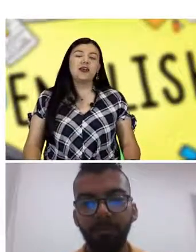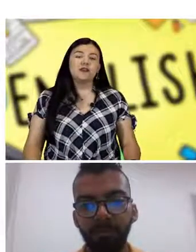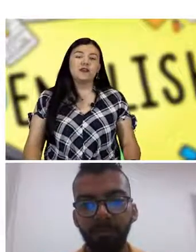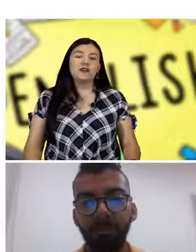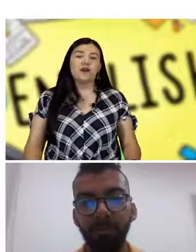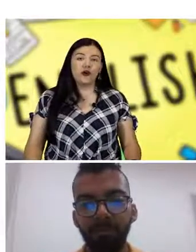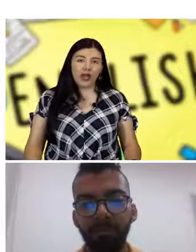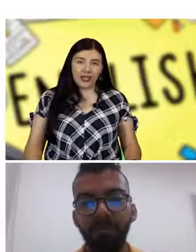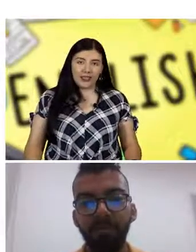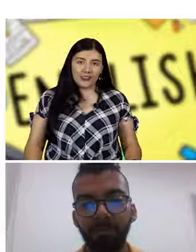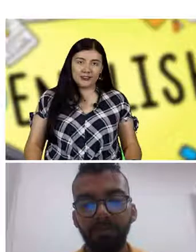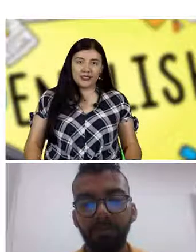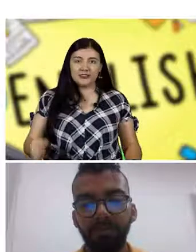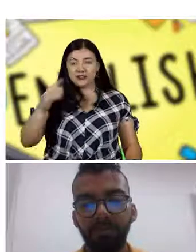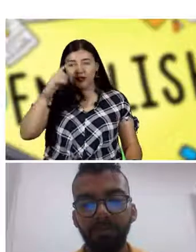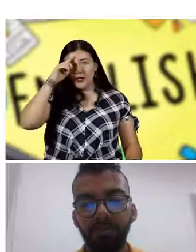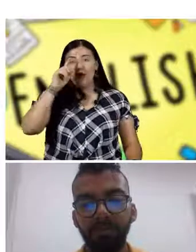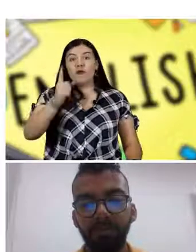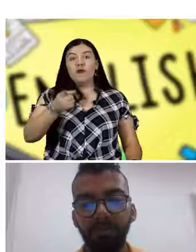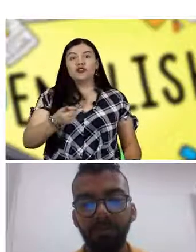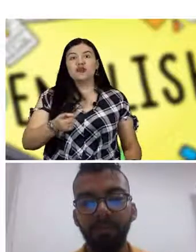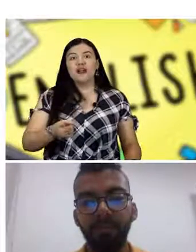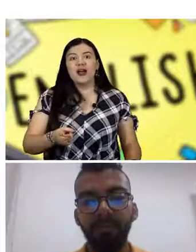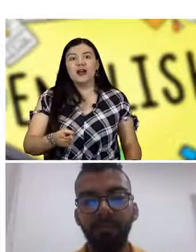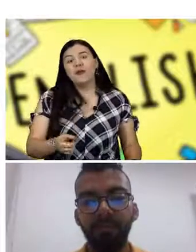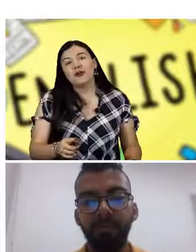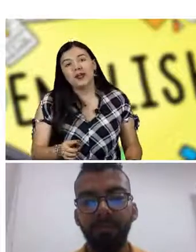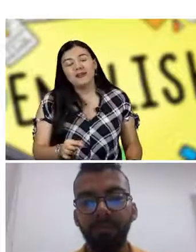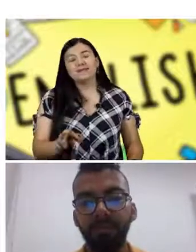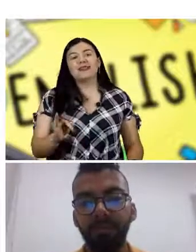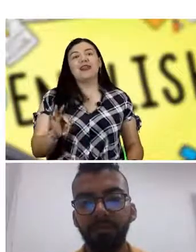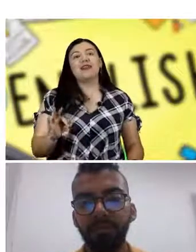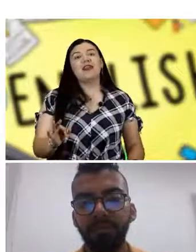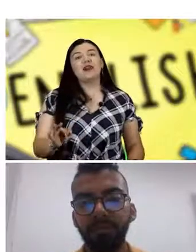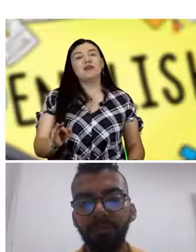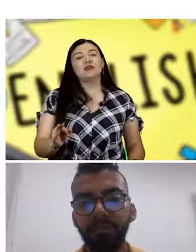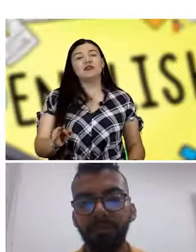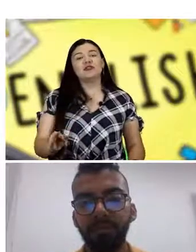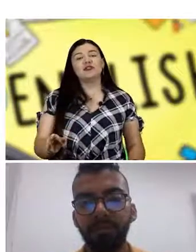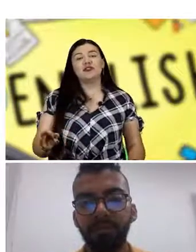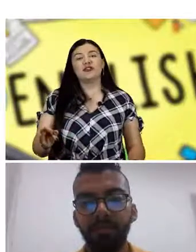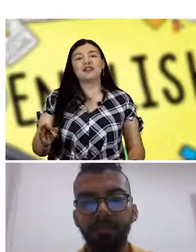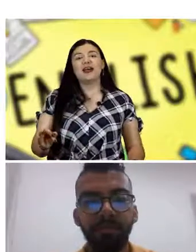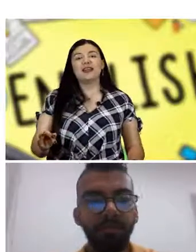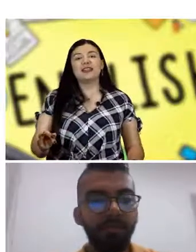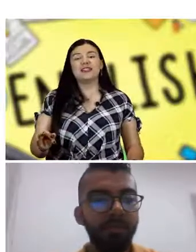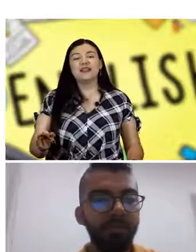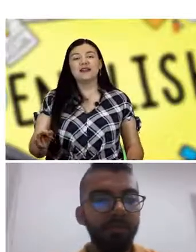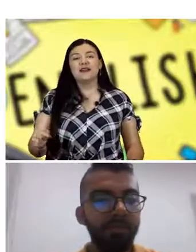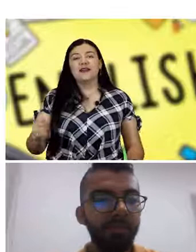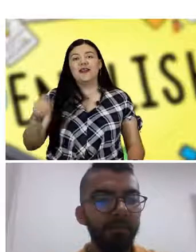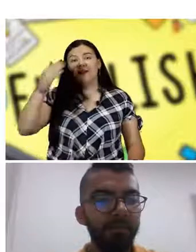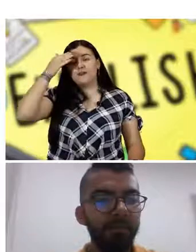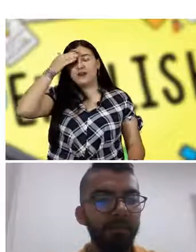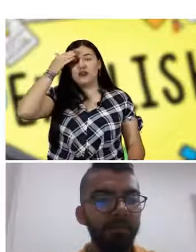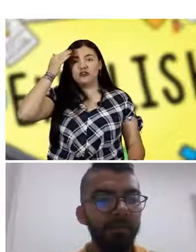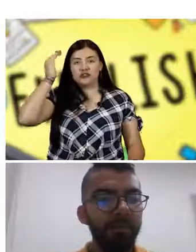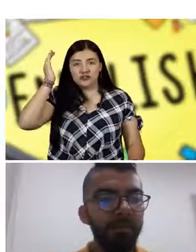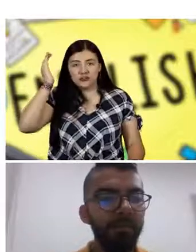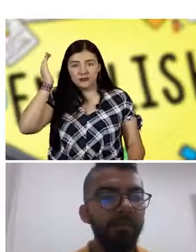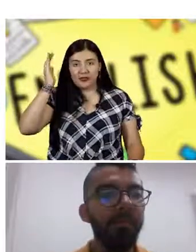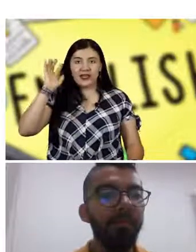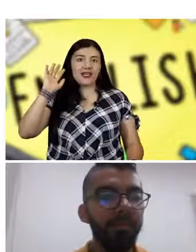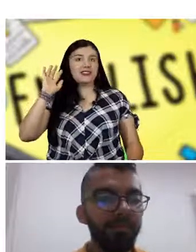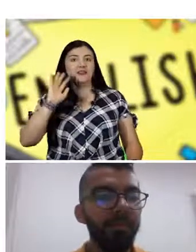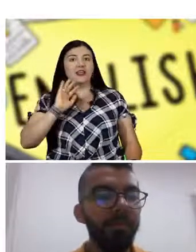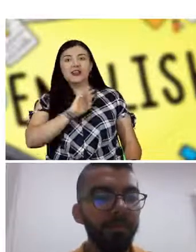que sería forehead. ¿Listo? Mucho cuidado porque tendemos nosotros a decir